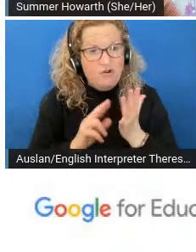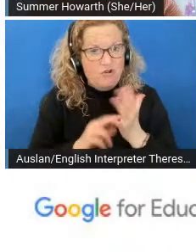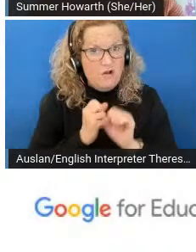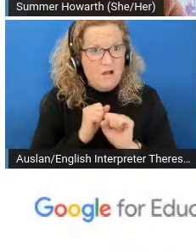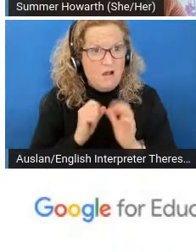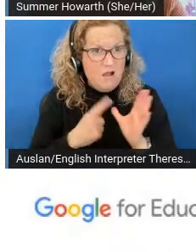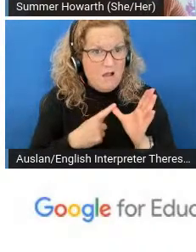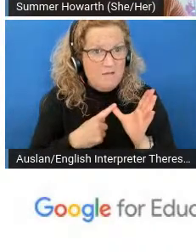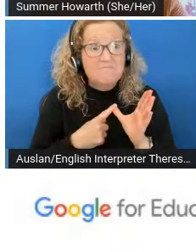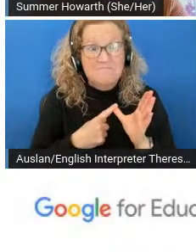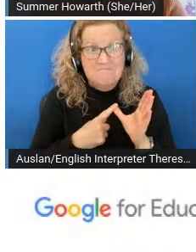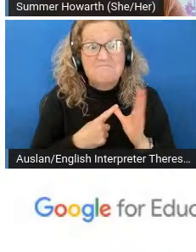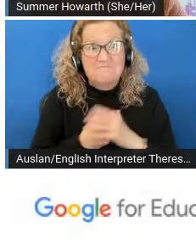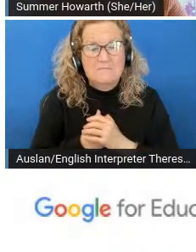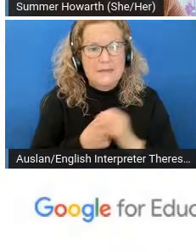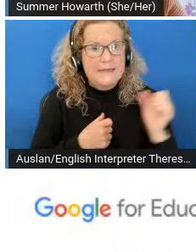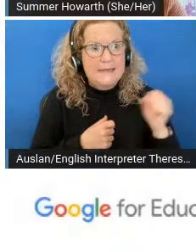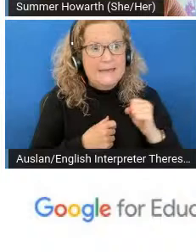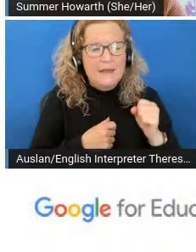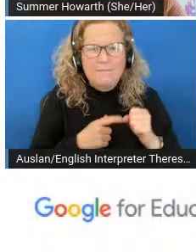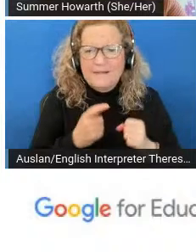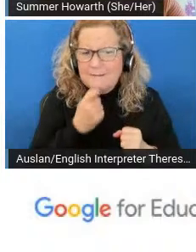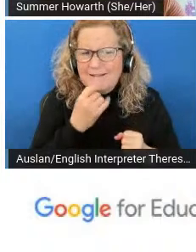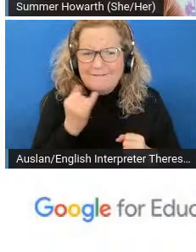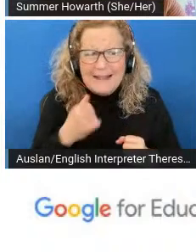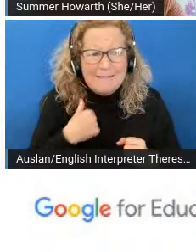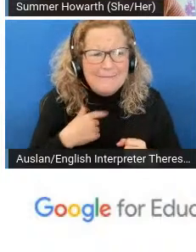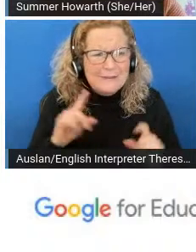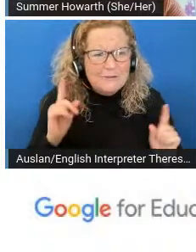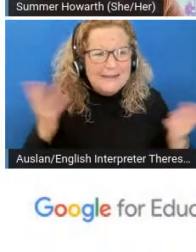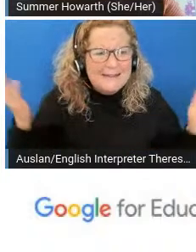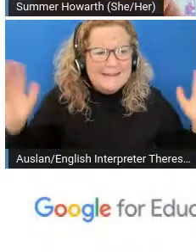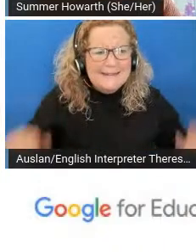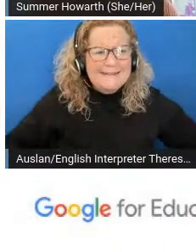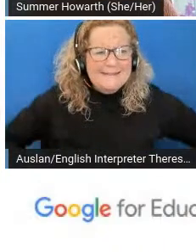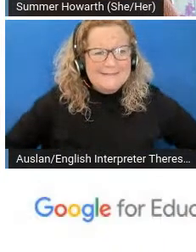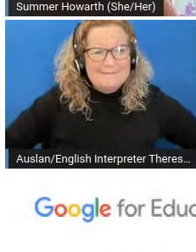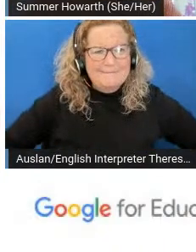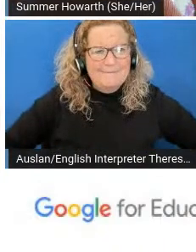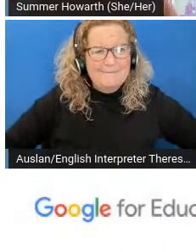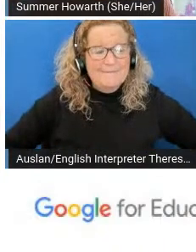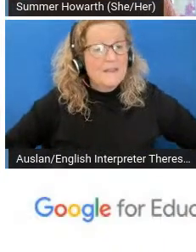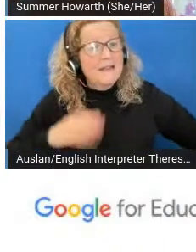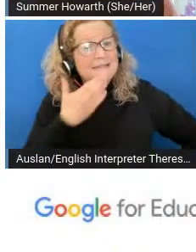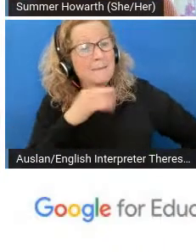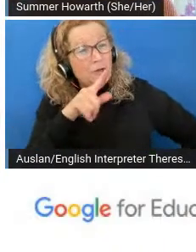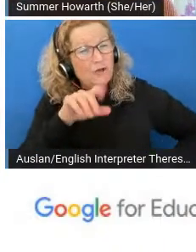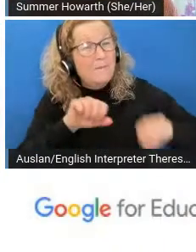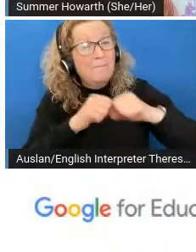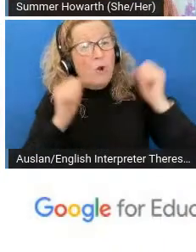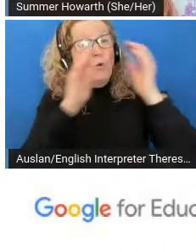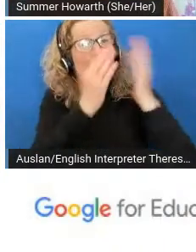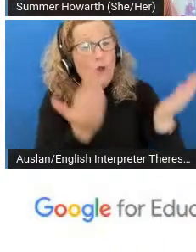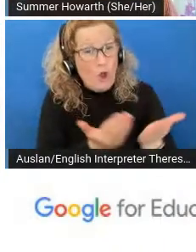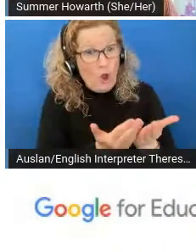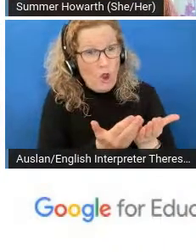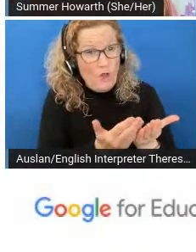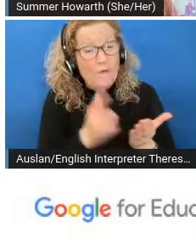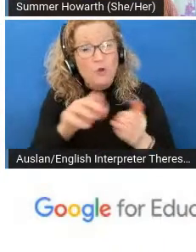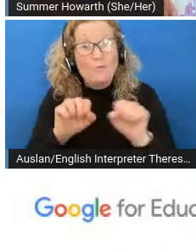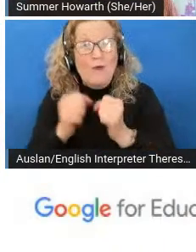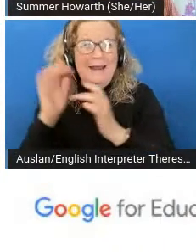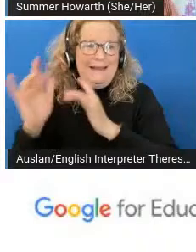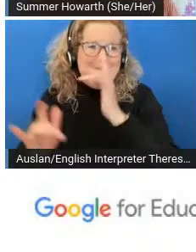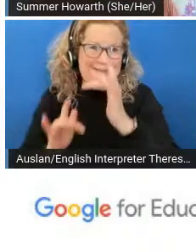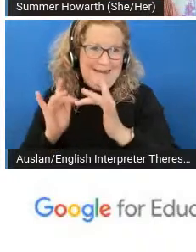reason, it doesn't want to work for me today. And that's okay. Broken the Earth and the internet. Two things we need. That's okay, though. You do